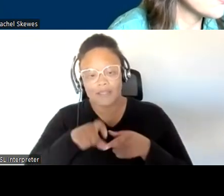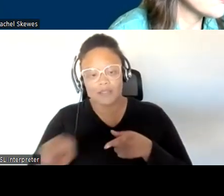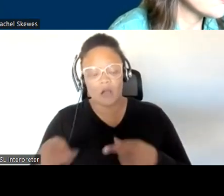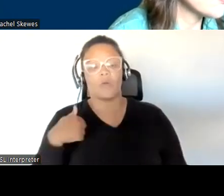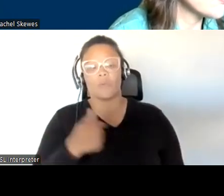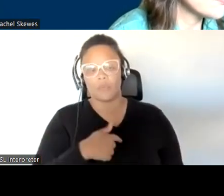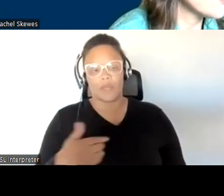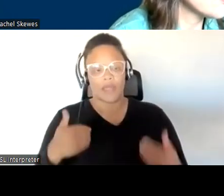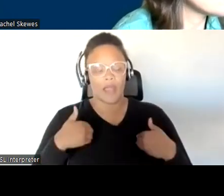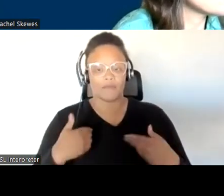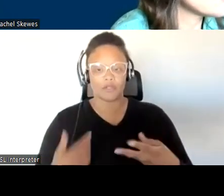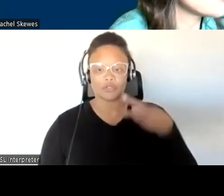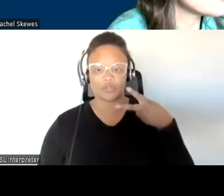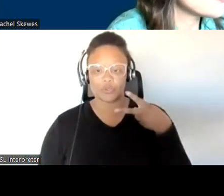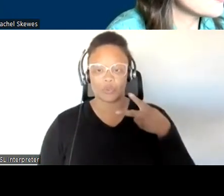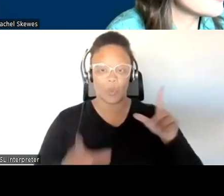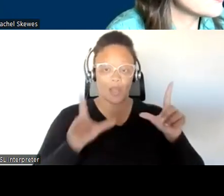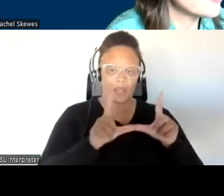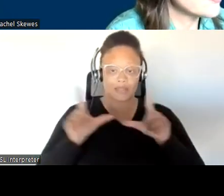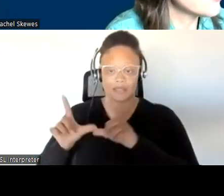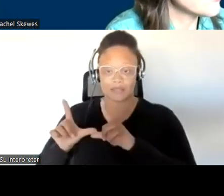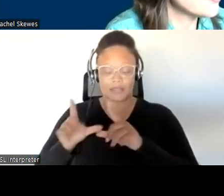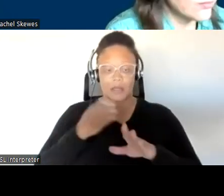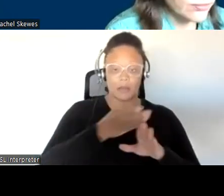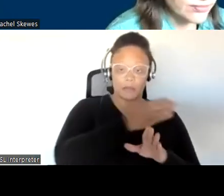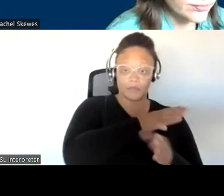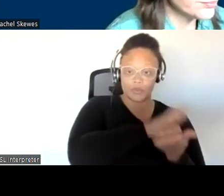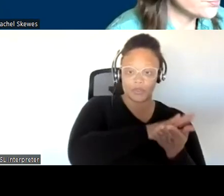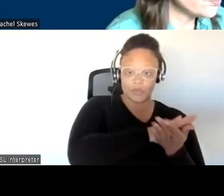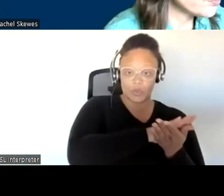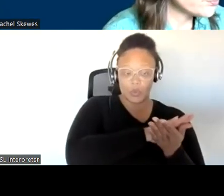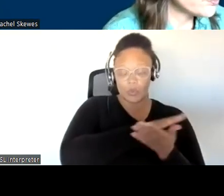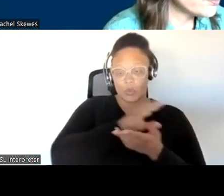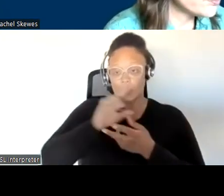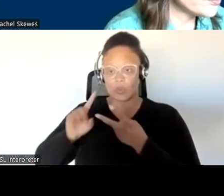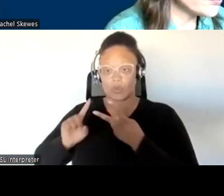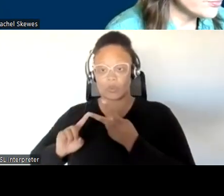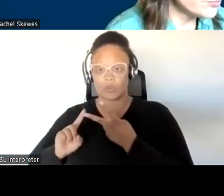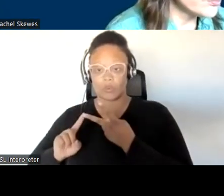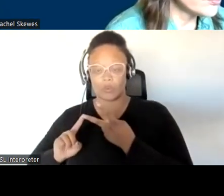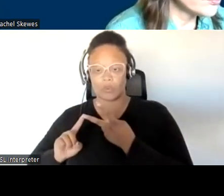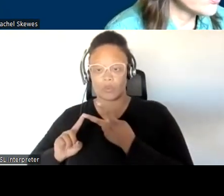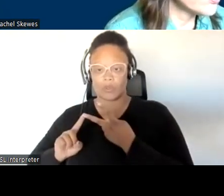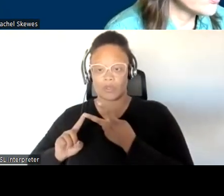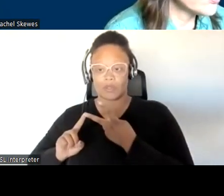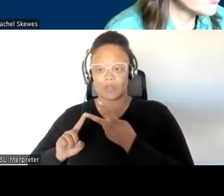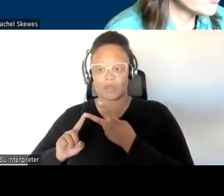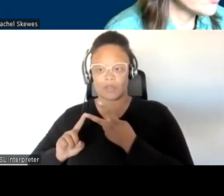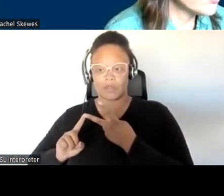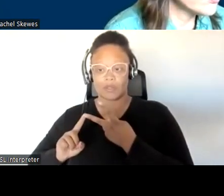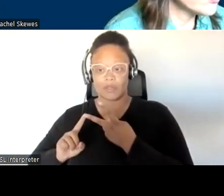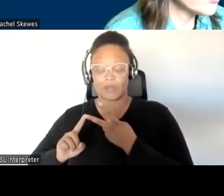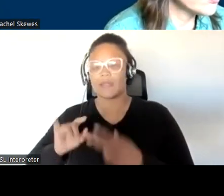have two licenses. One is preschool, one is under infant care.